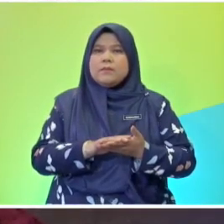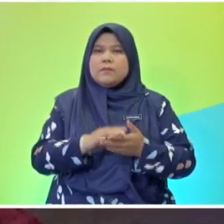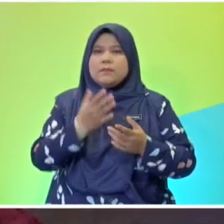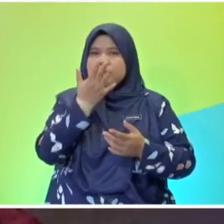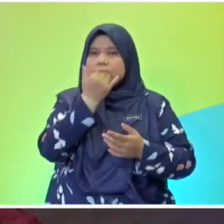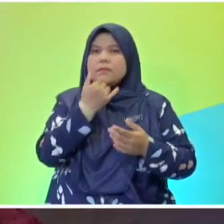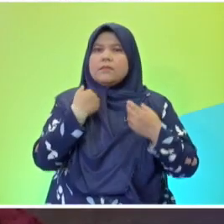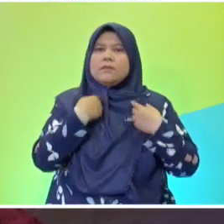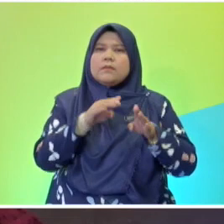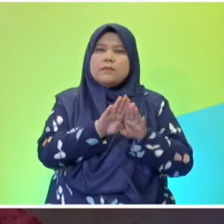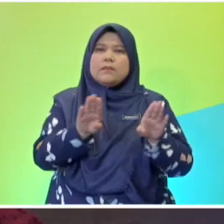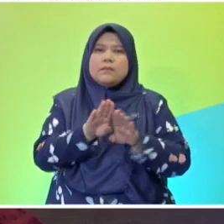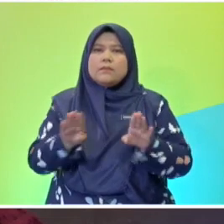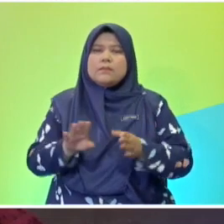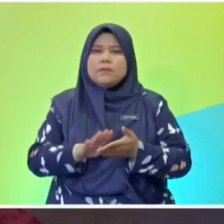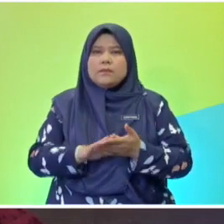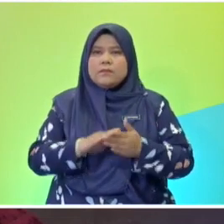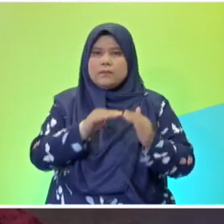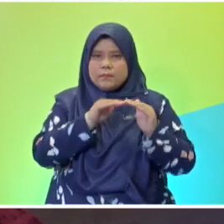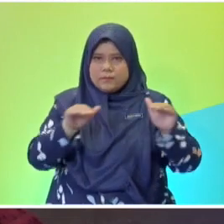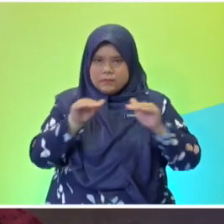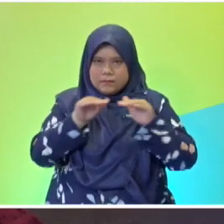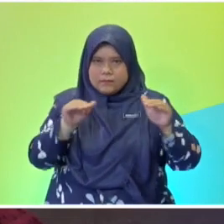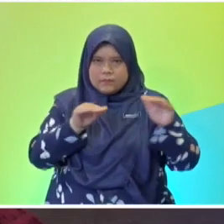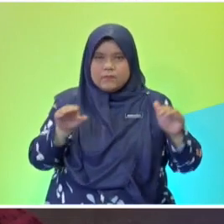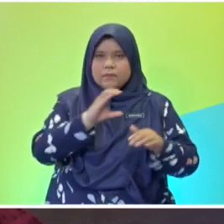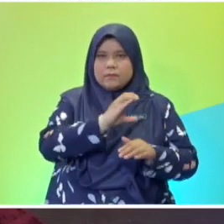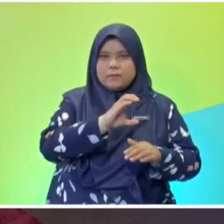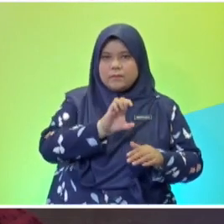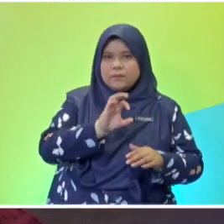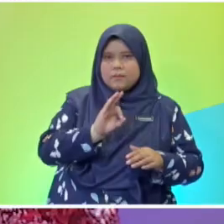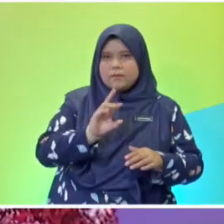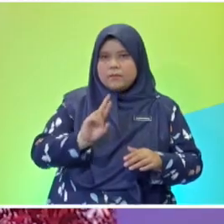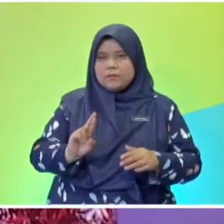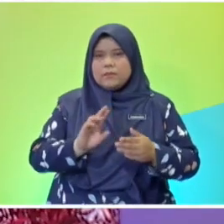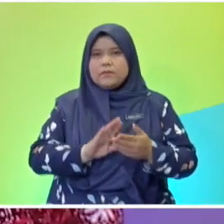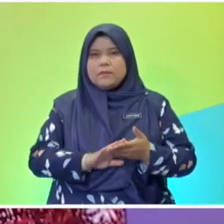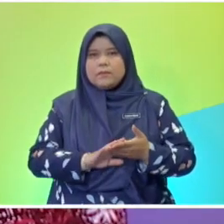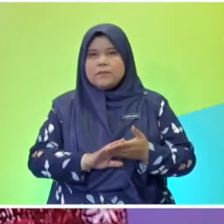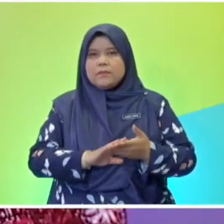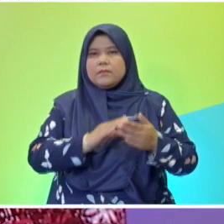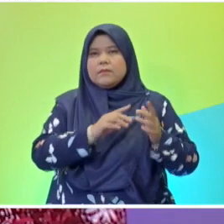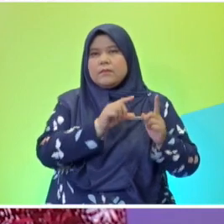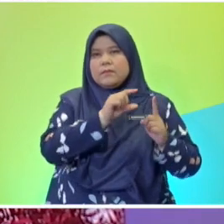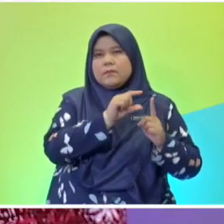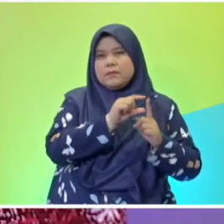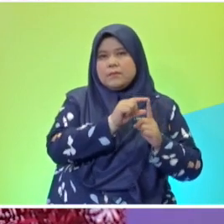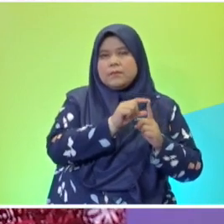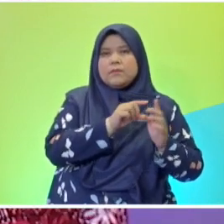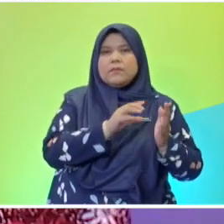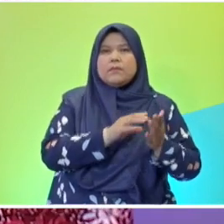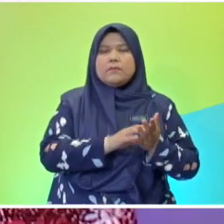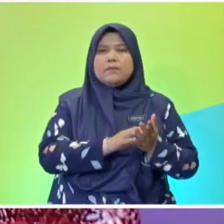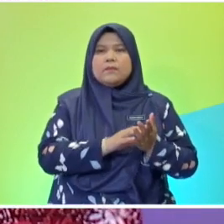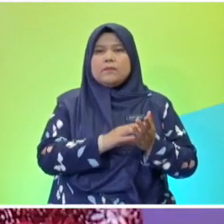the because of the levels of CFR. Okay, for Form 1, they have limited number of words